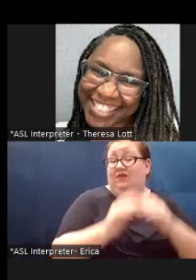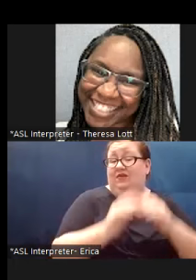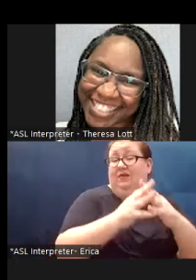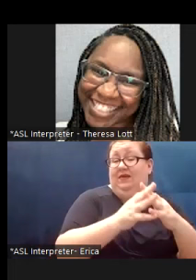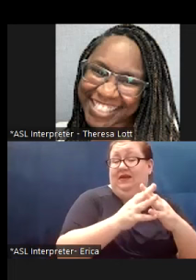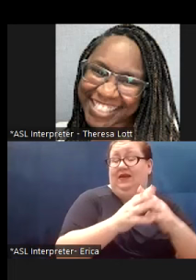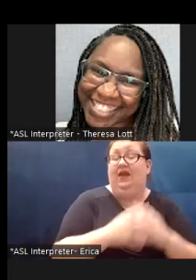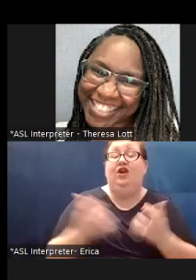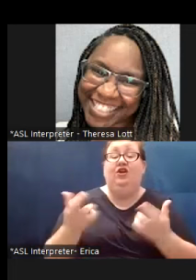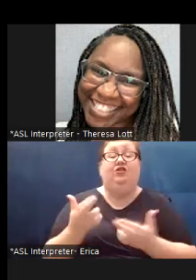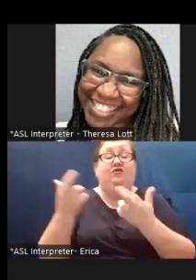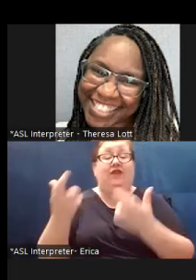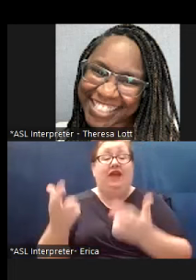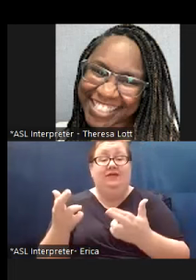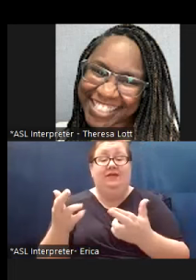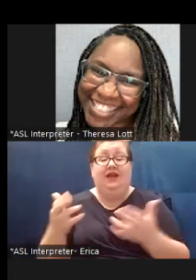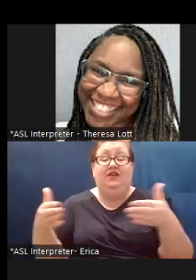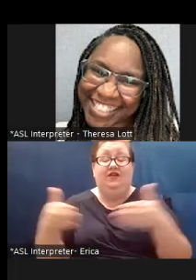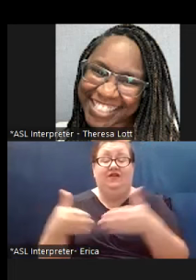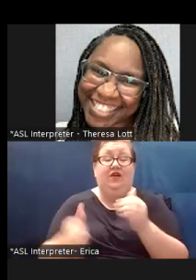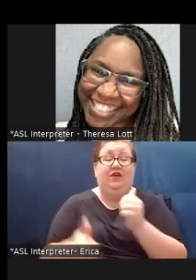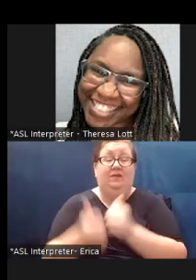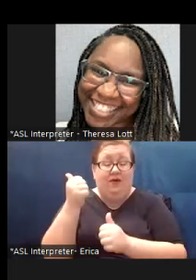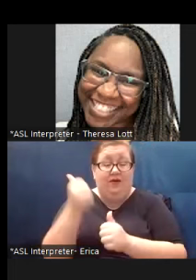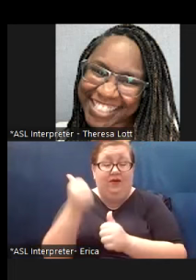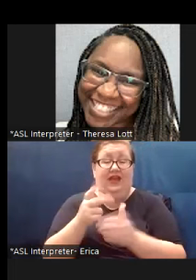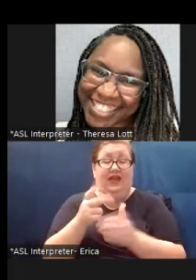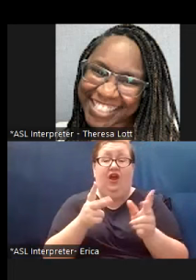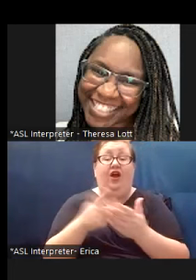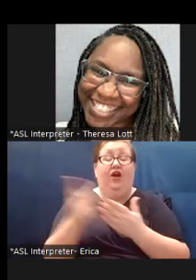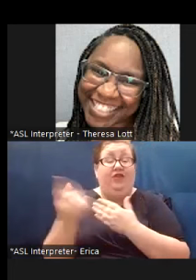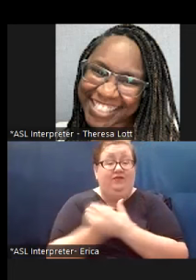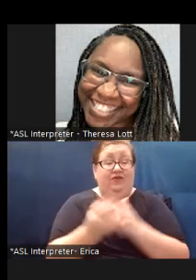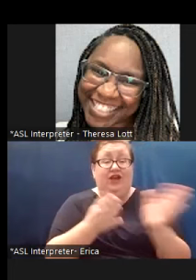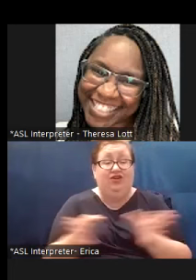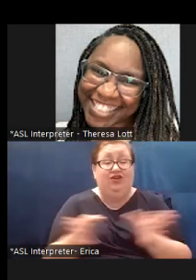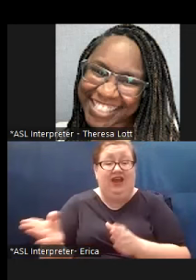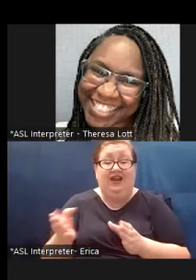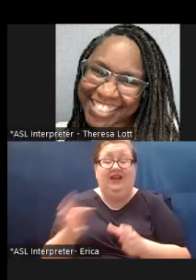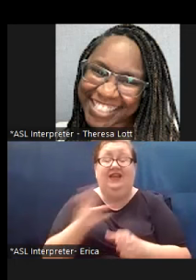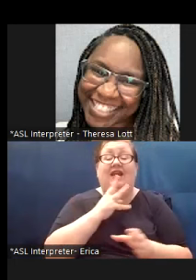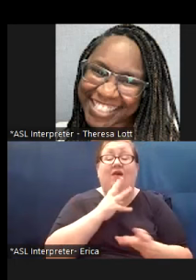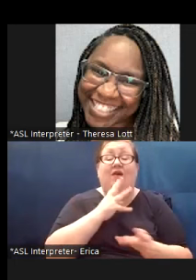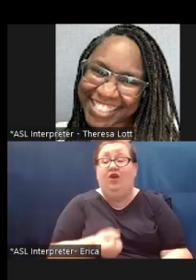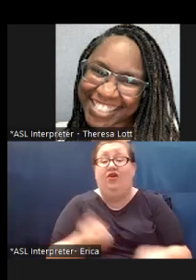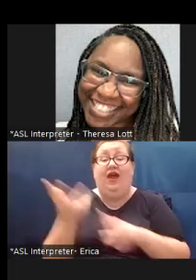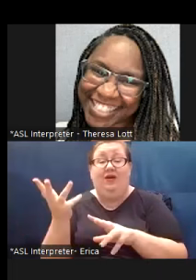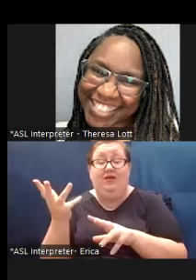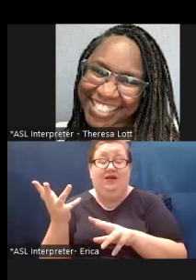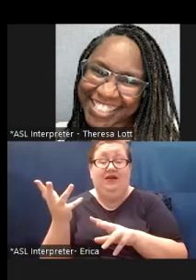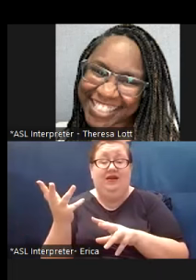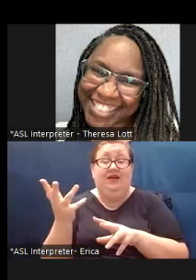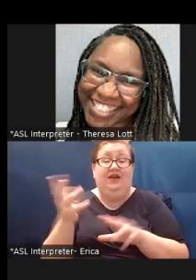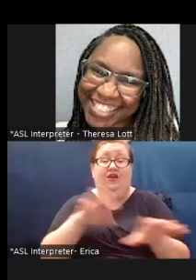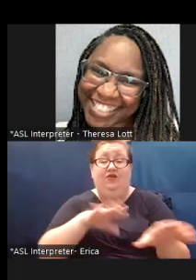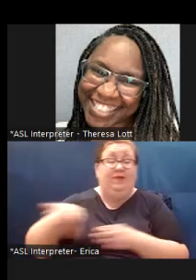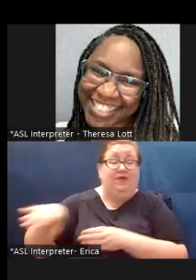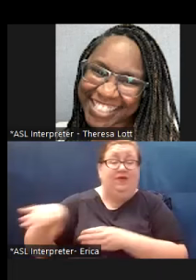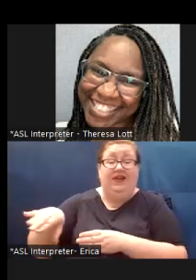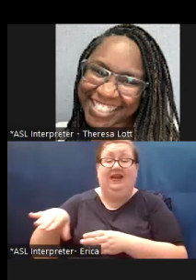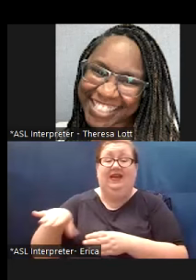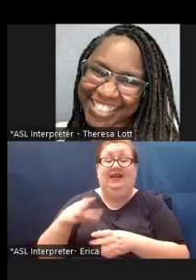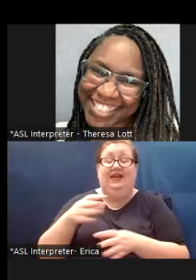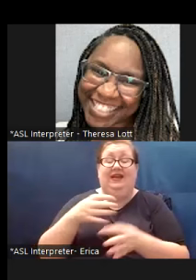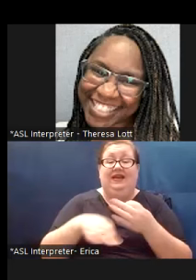lean mostly into the project strategy of keeping water out of removing it rather than something like